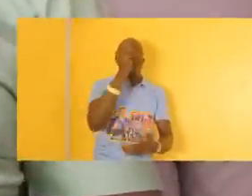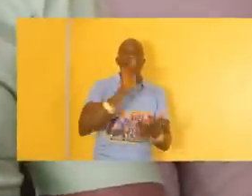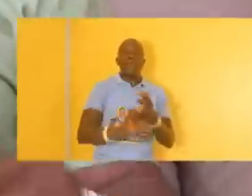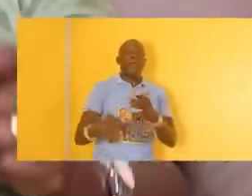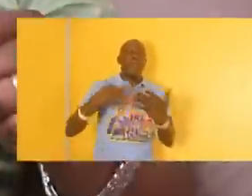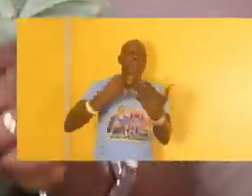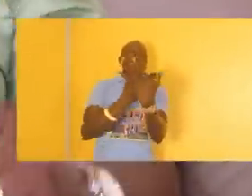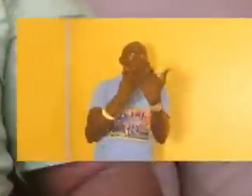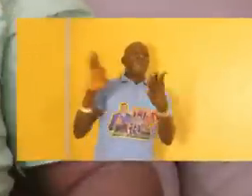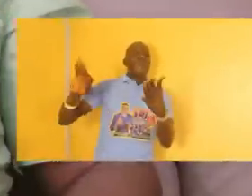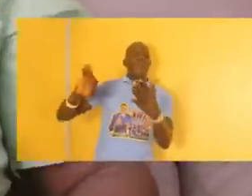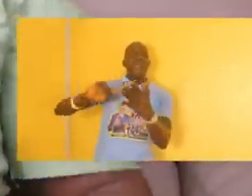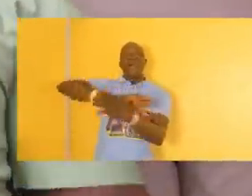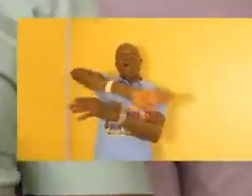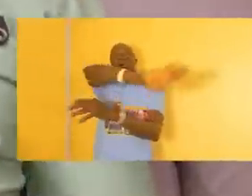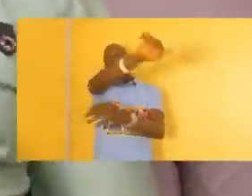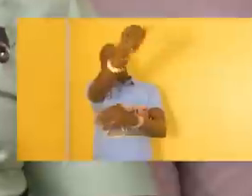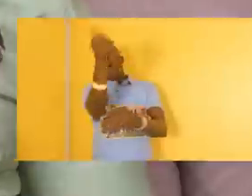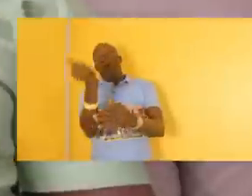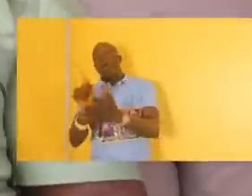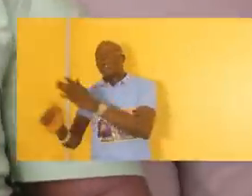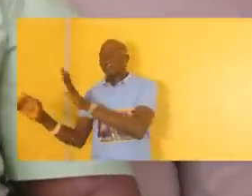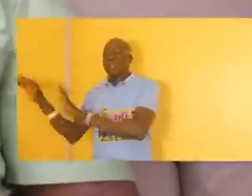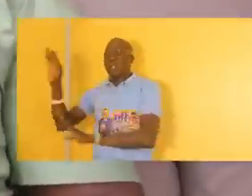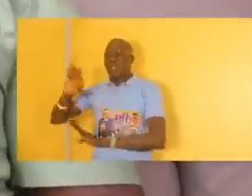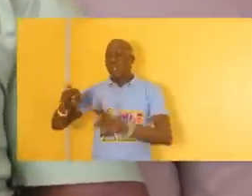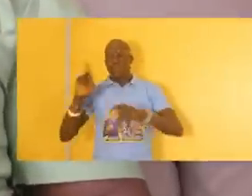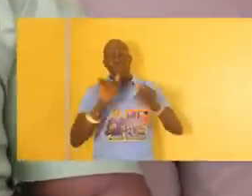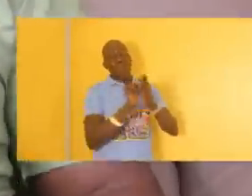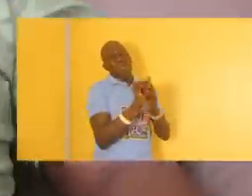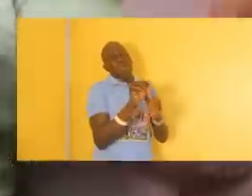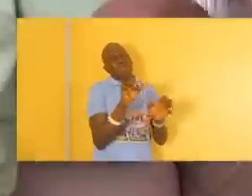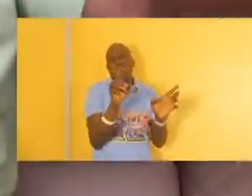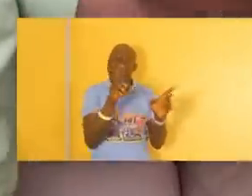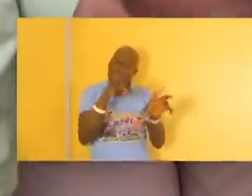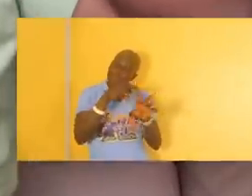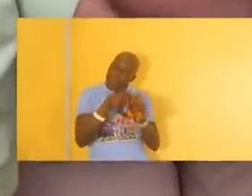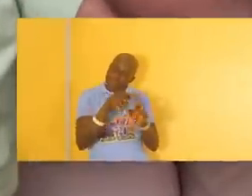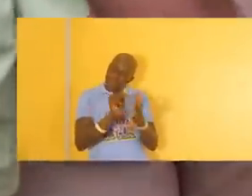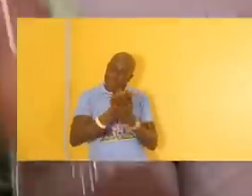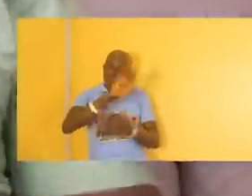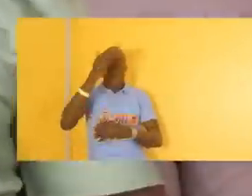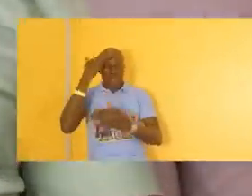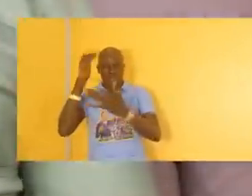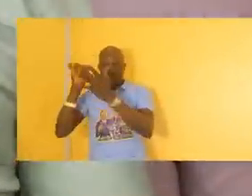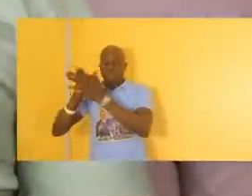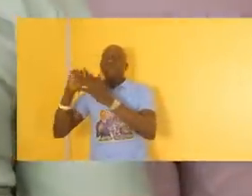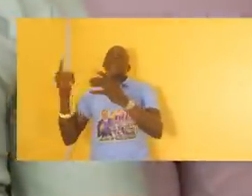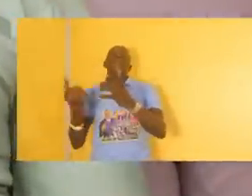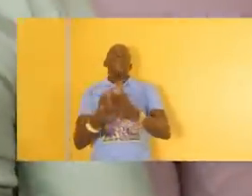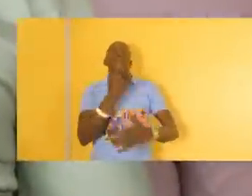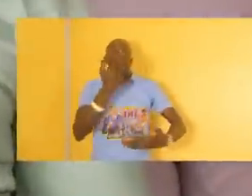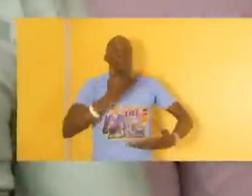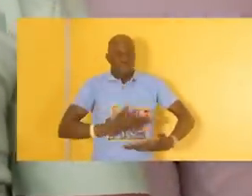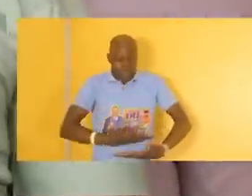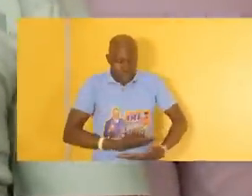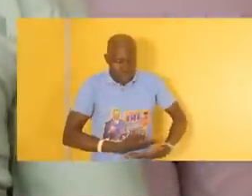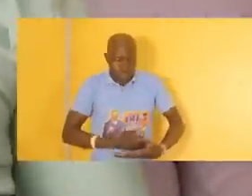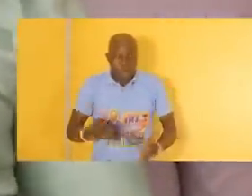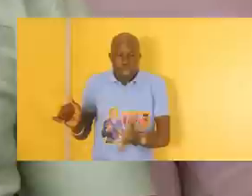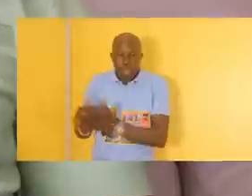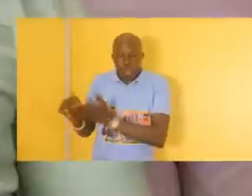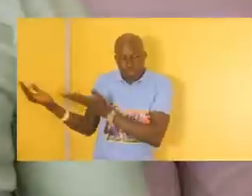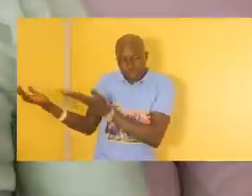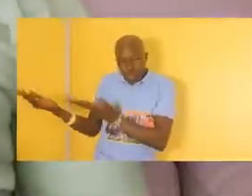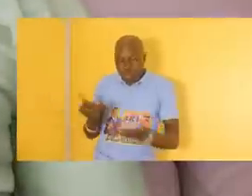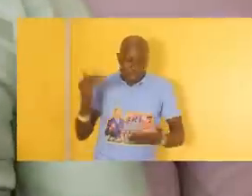and a first that will be iya ati akobi e. That will call mother and first born. Get the CAT you want. Announce to their heads. Baba ati